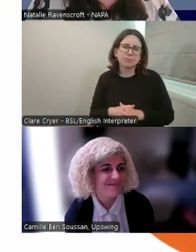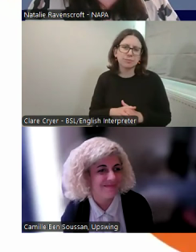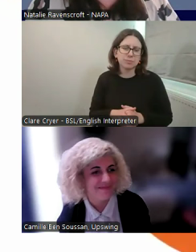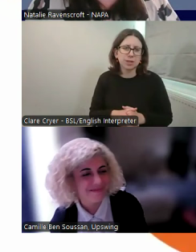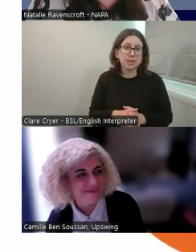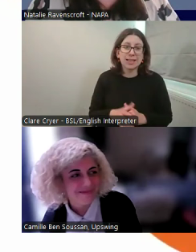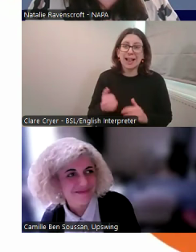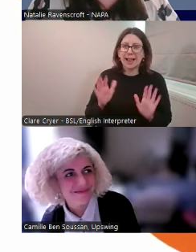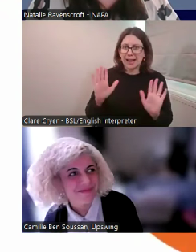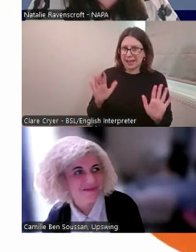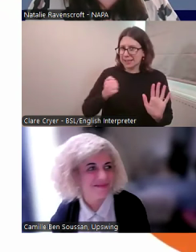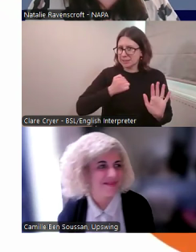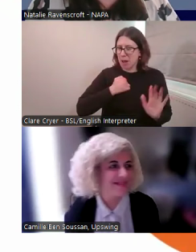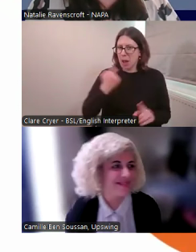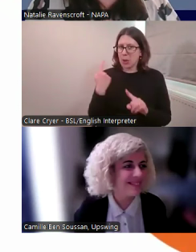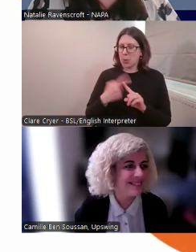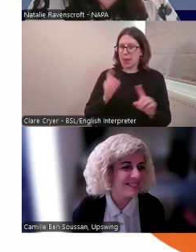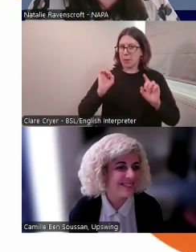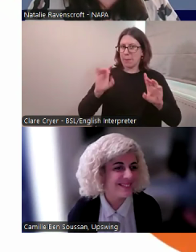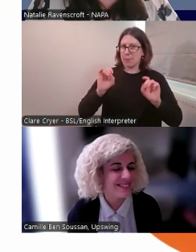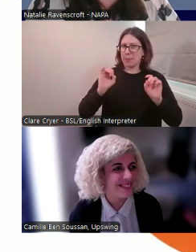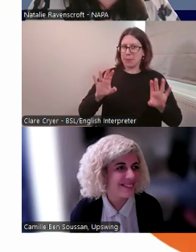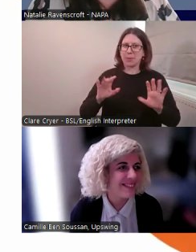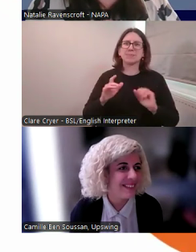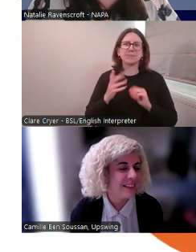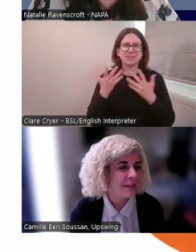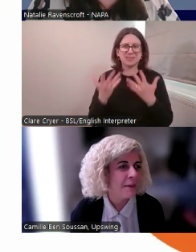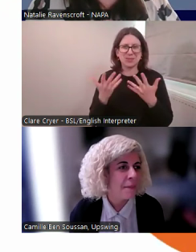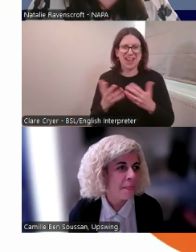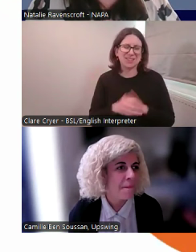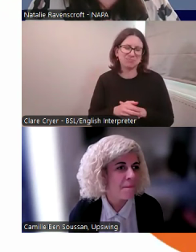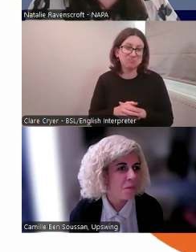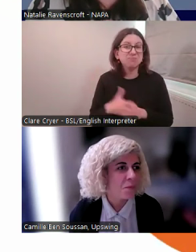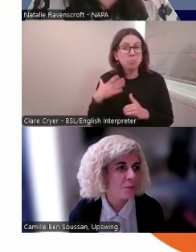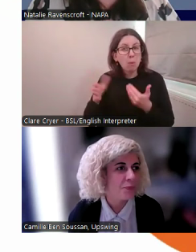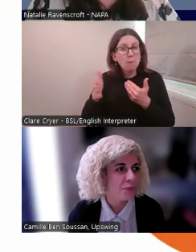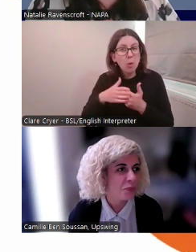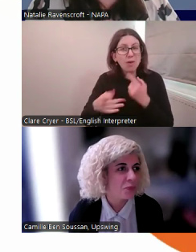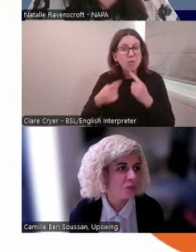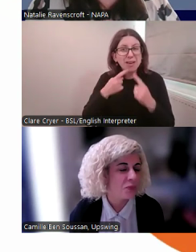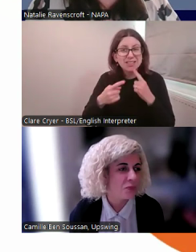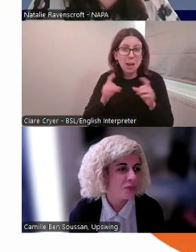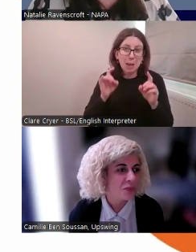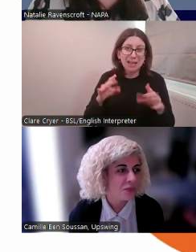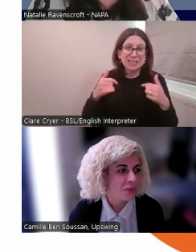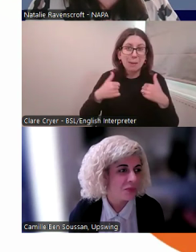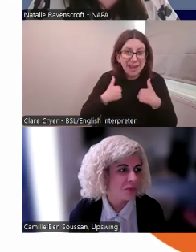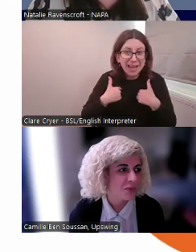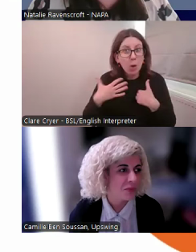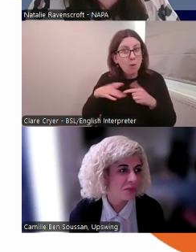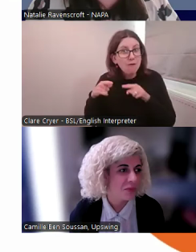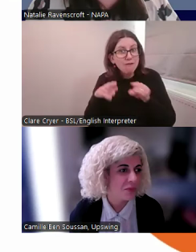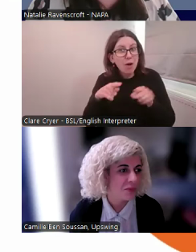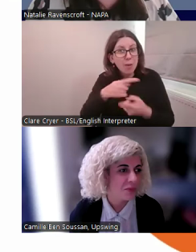So that's my whistle-stop tour today. If you would like to know any more about Magic Me or to follow us, here are